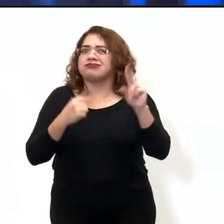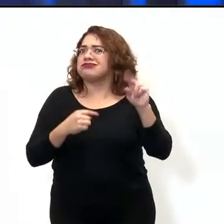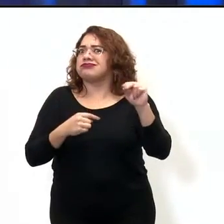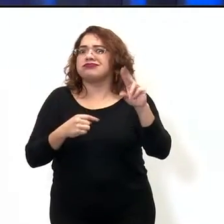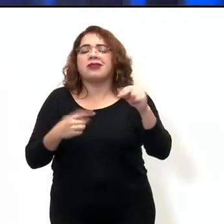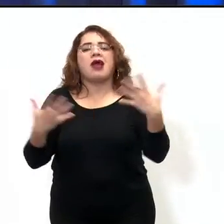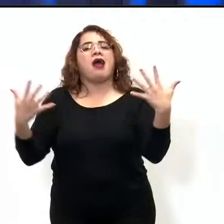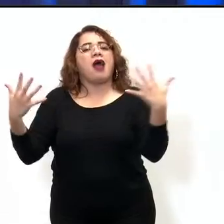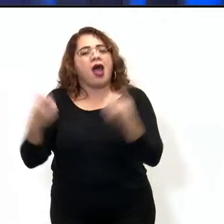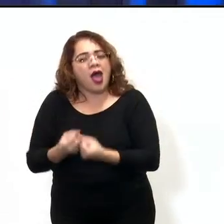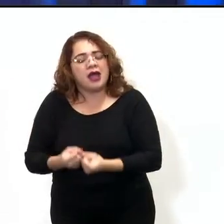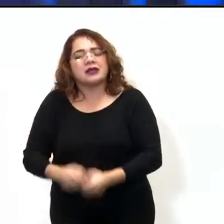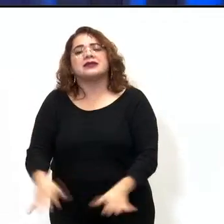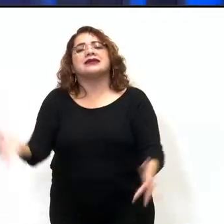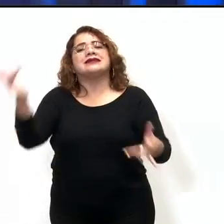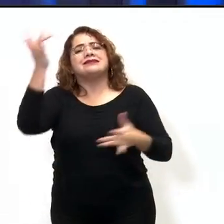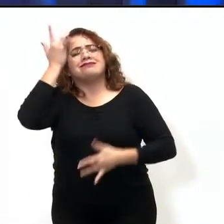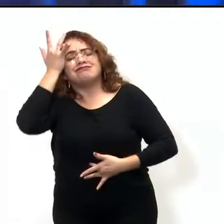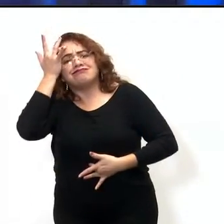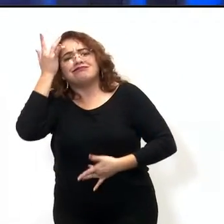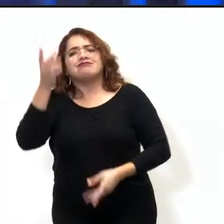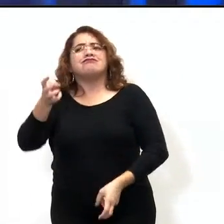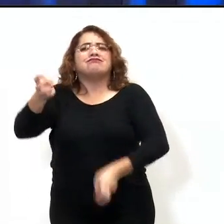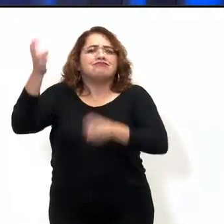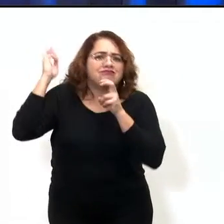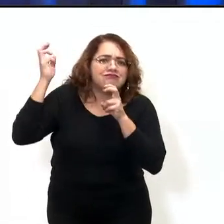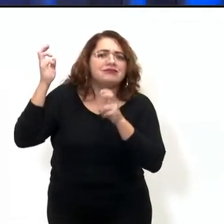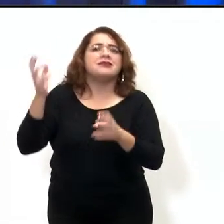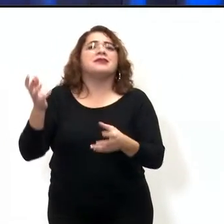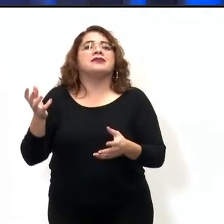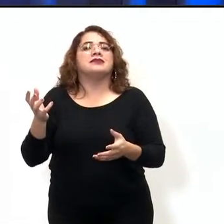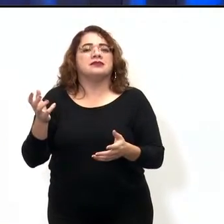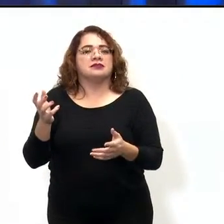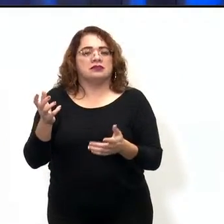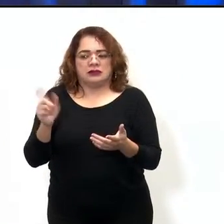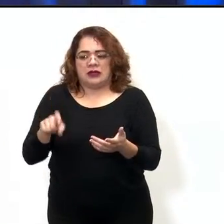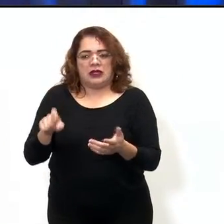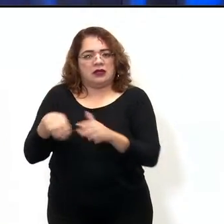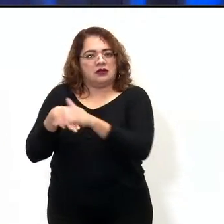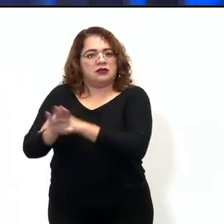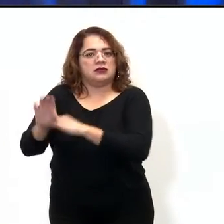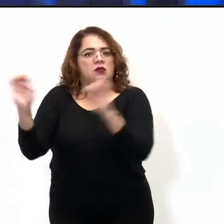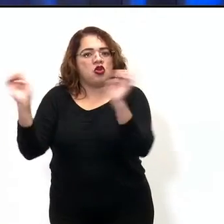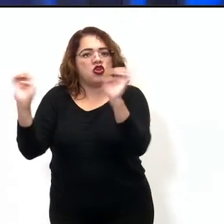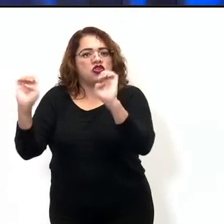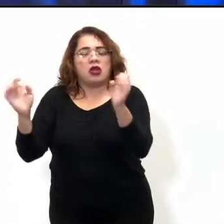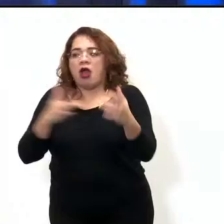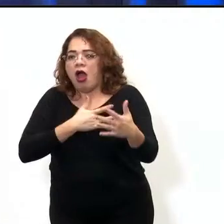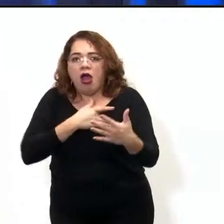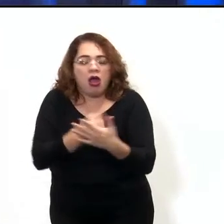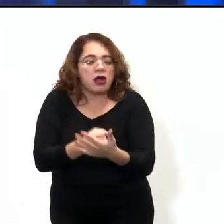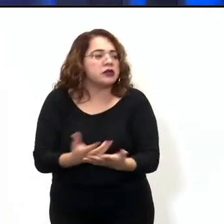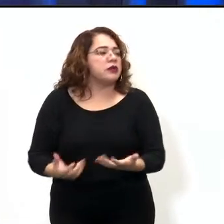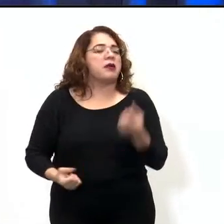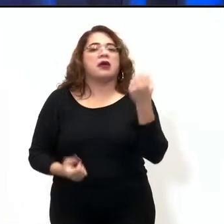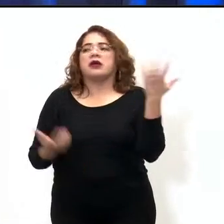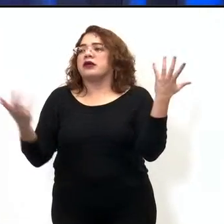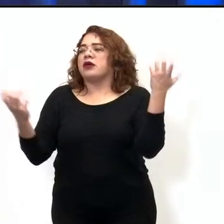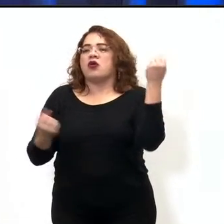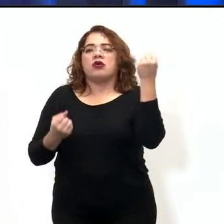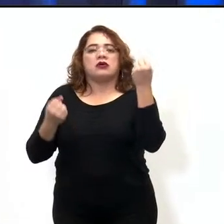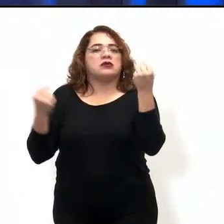and accidents that people experience, they still need hospital access. If you have a heart attack or get in a car